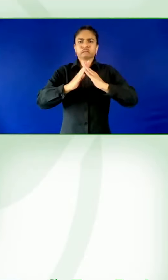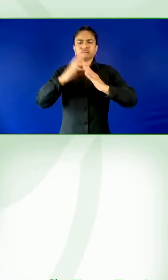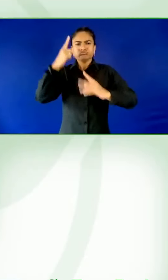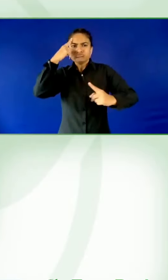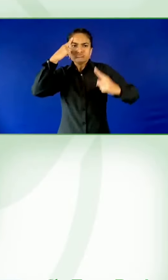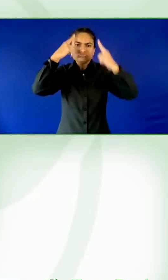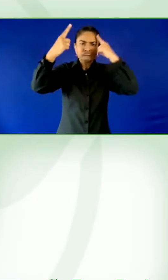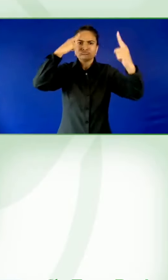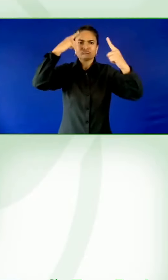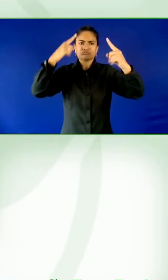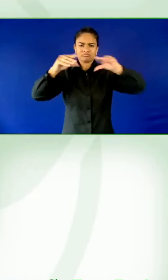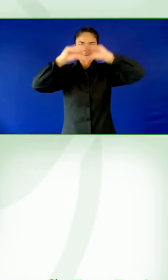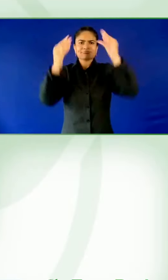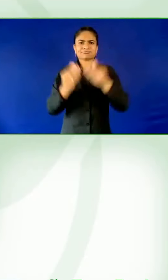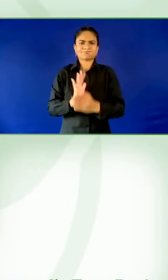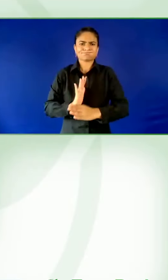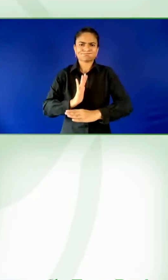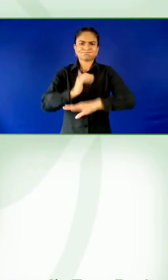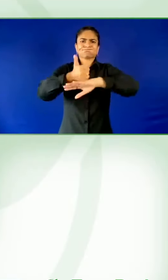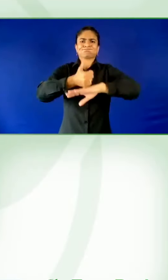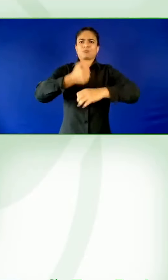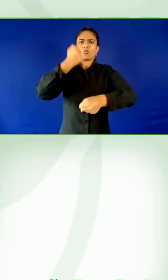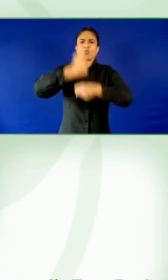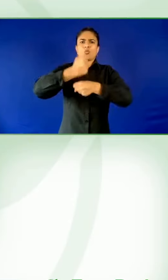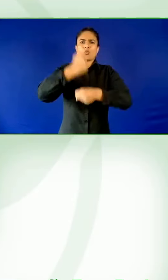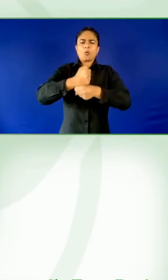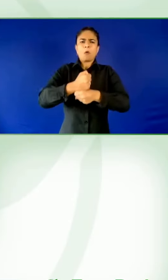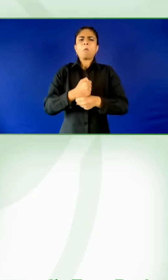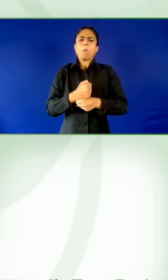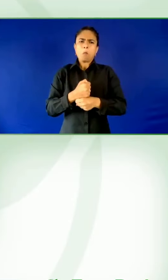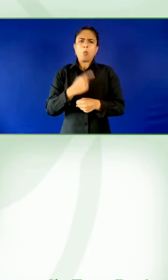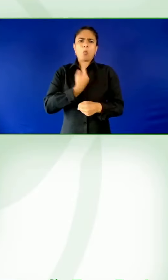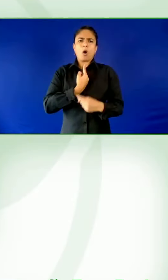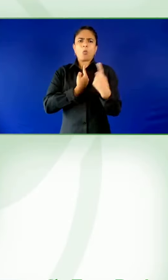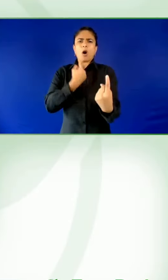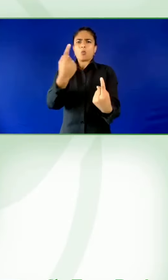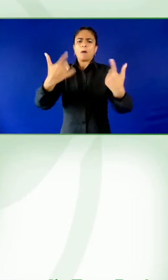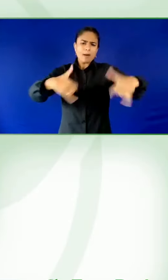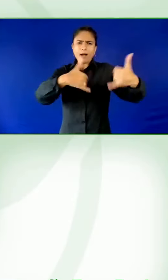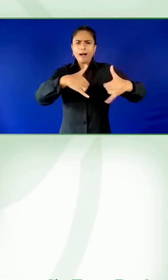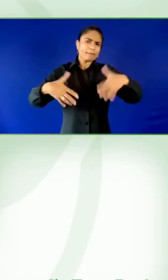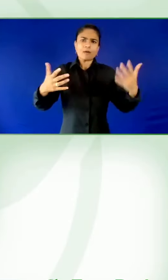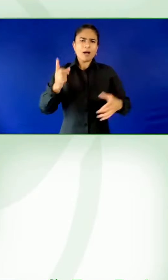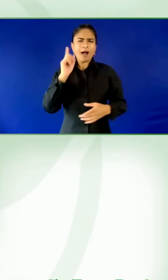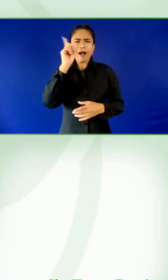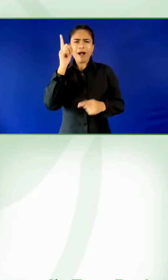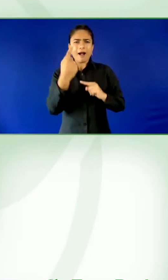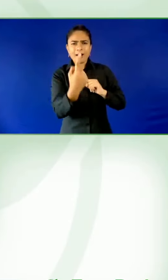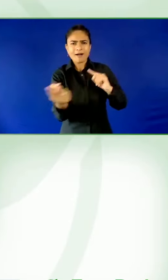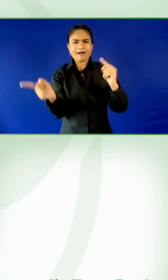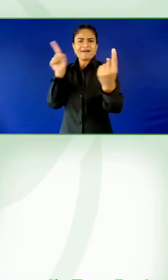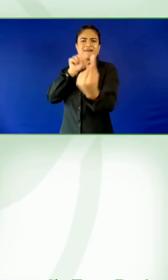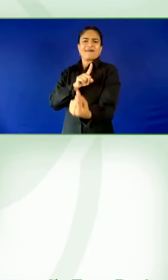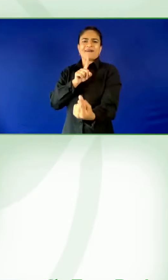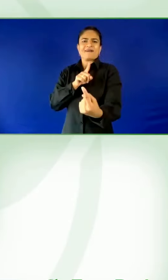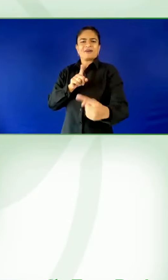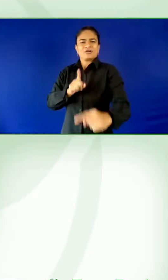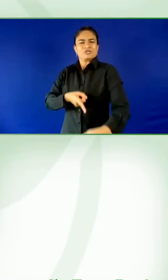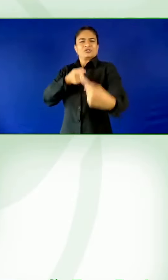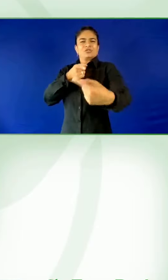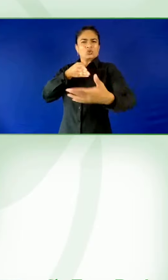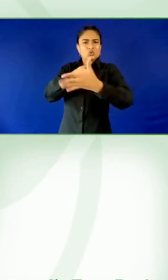to tackle today and with activities that we're going to do later on in the session. It's important for us to think about